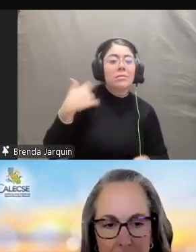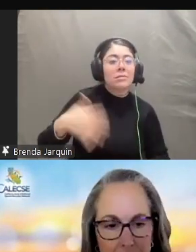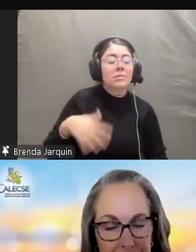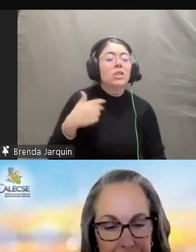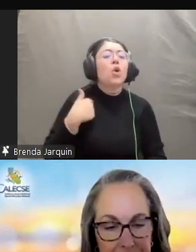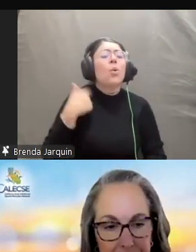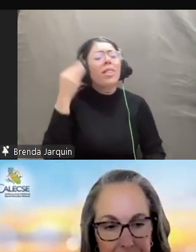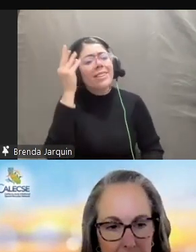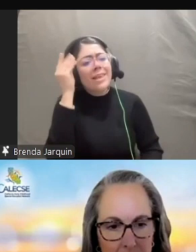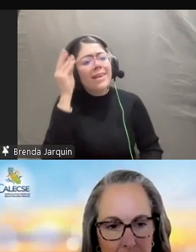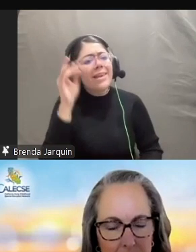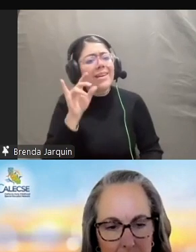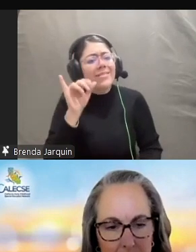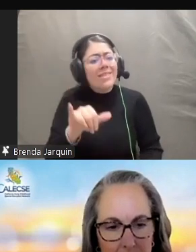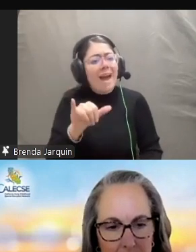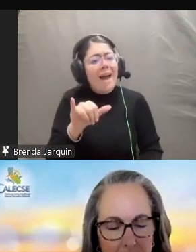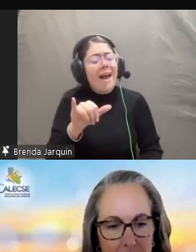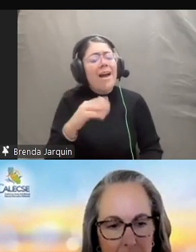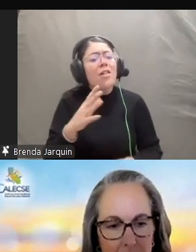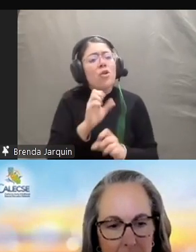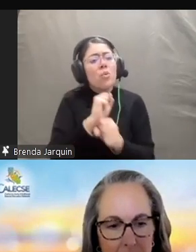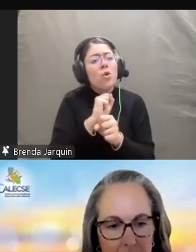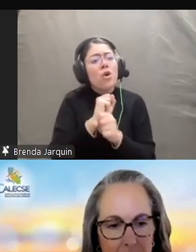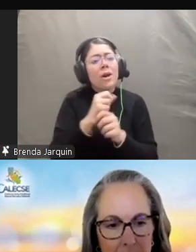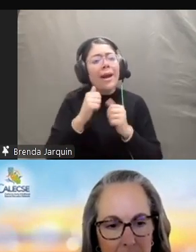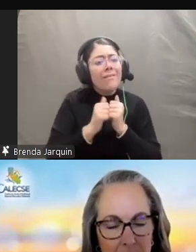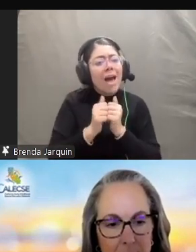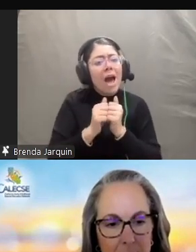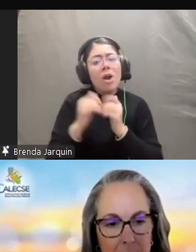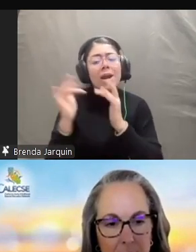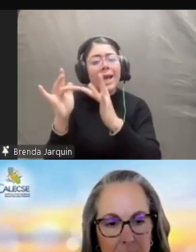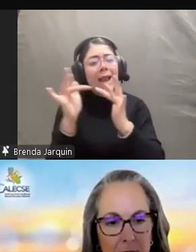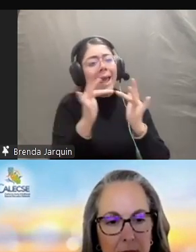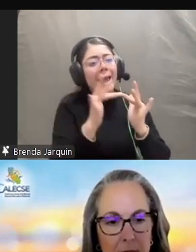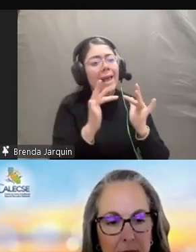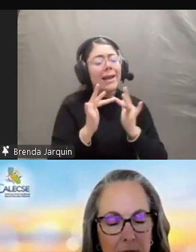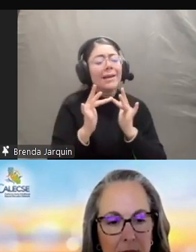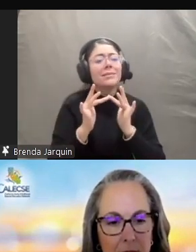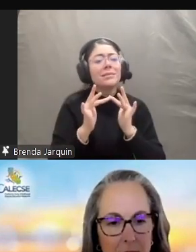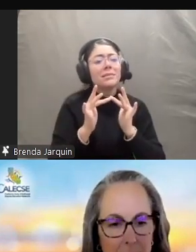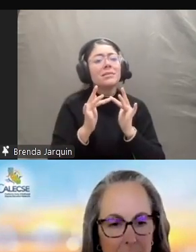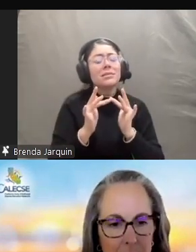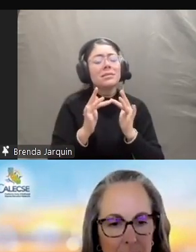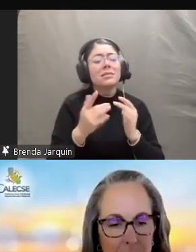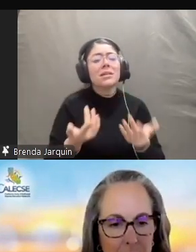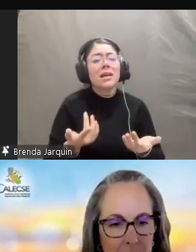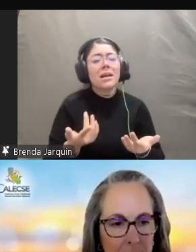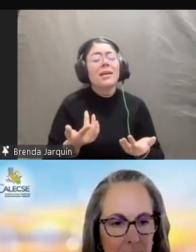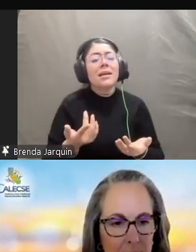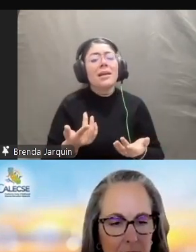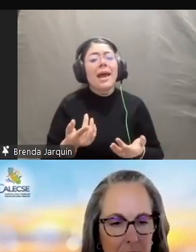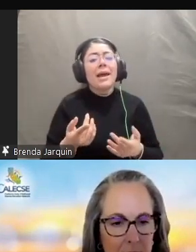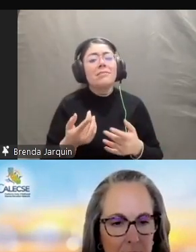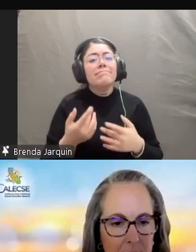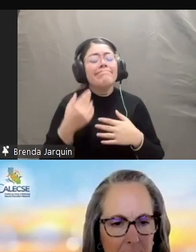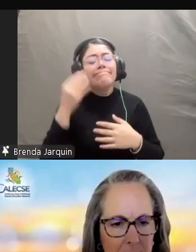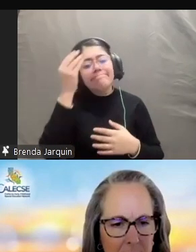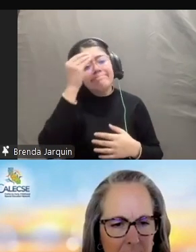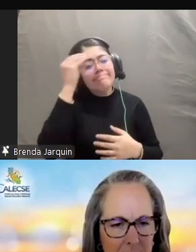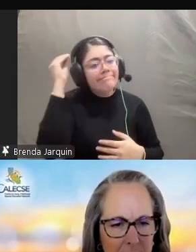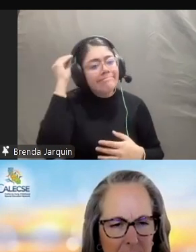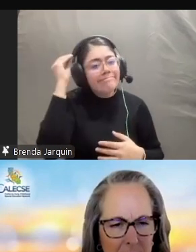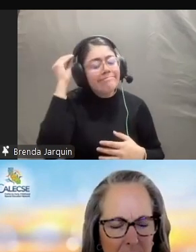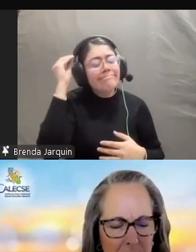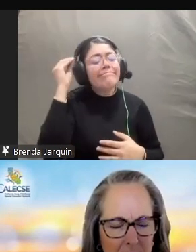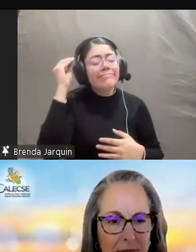assign whoever's in that role, and then the other party doesn't have to continuously, wait, is it Heather? Is it Lucia?